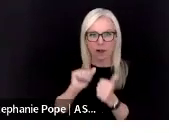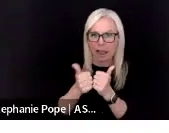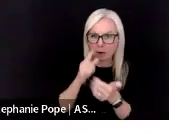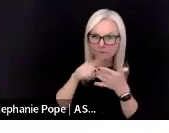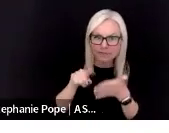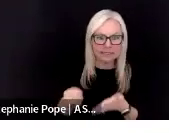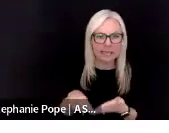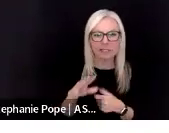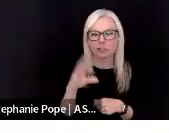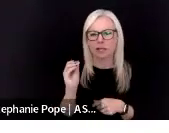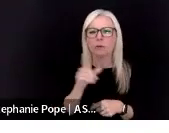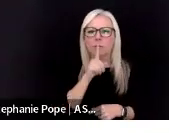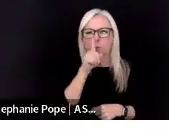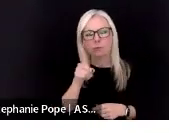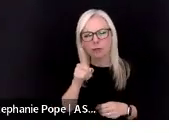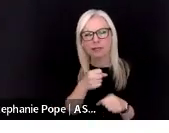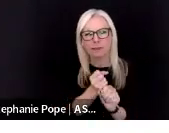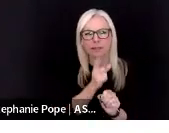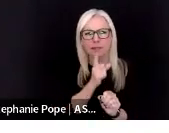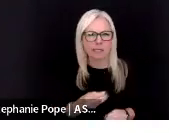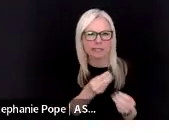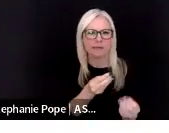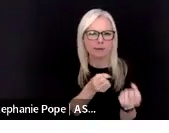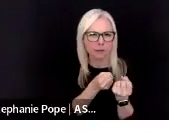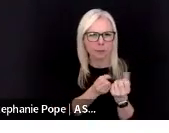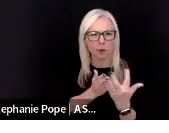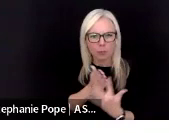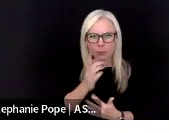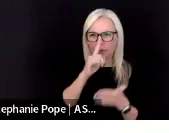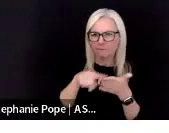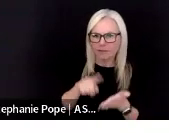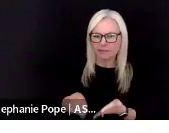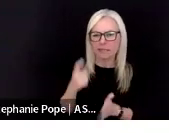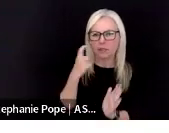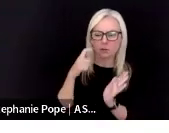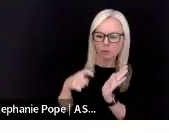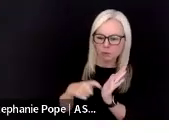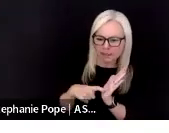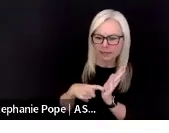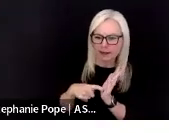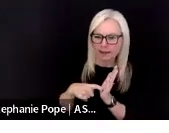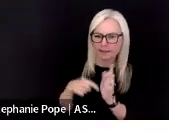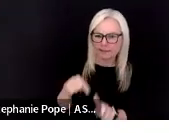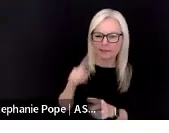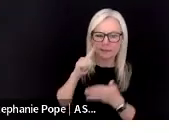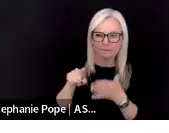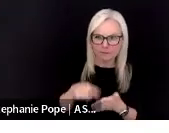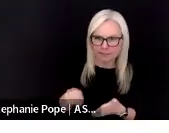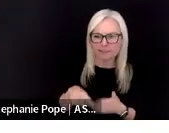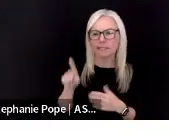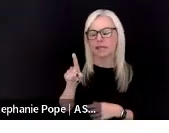also really just ensure that they're providing support through investigations, recognizing that investigations of abuse and neglect can be